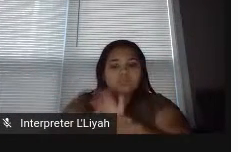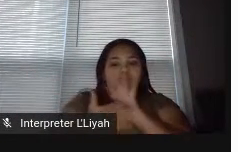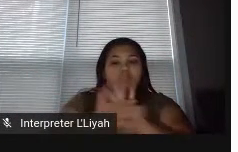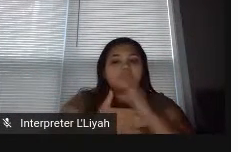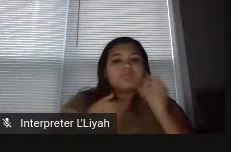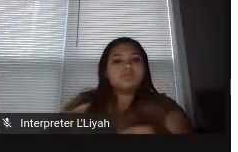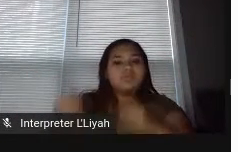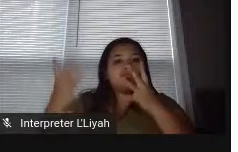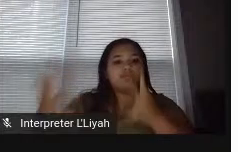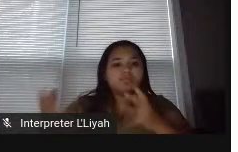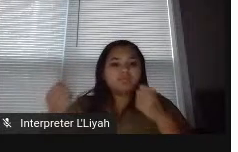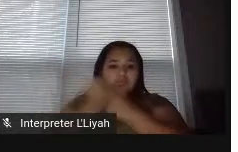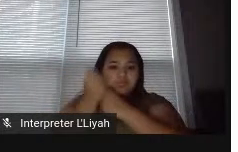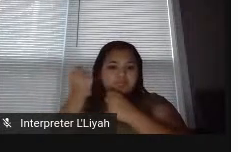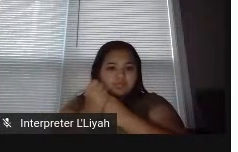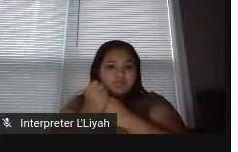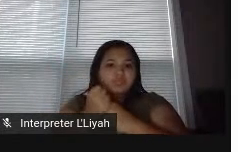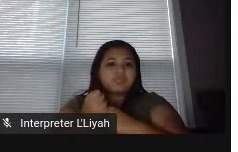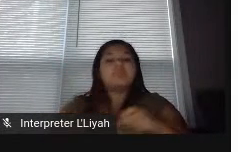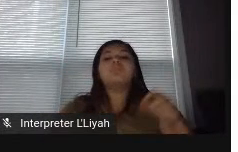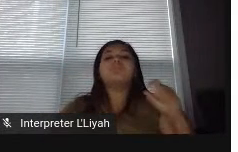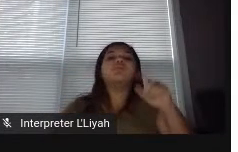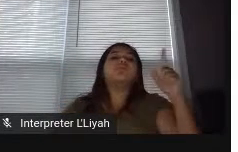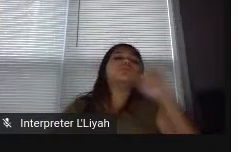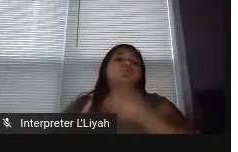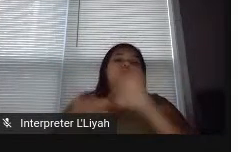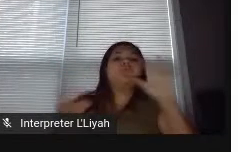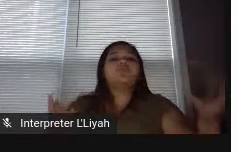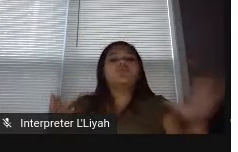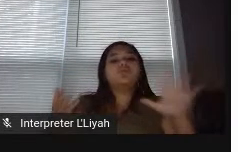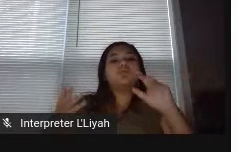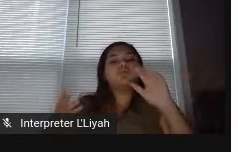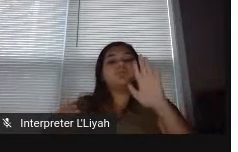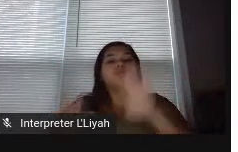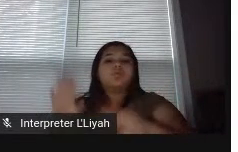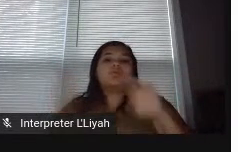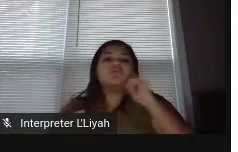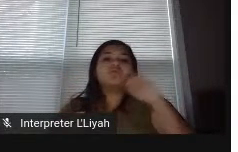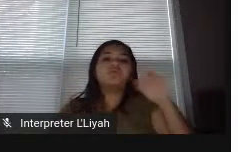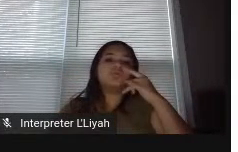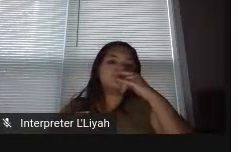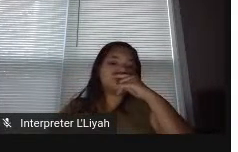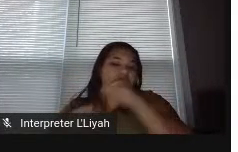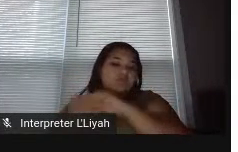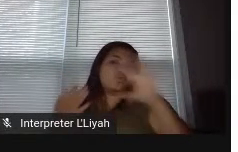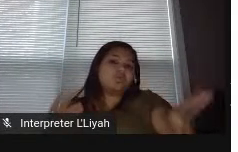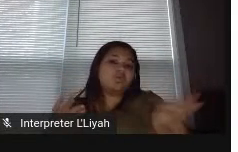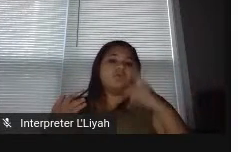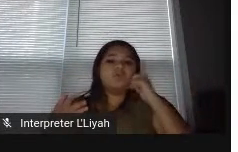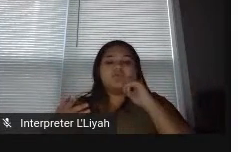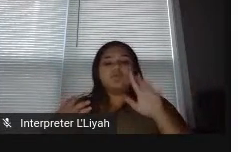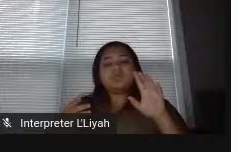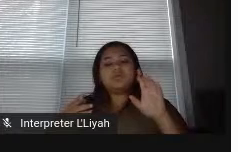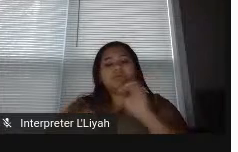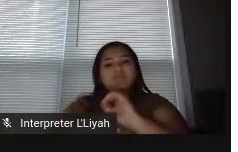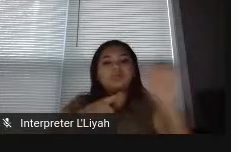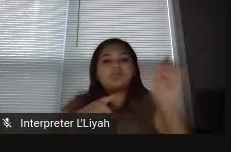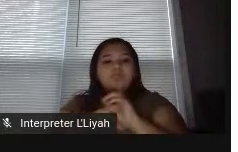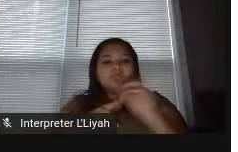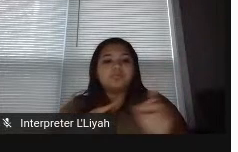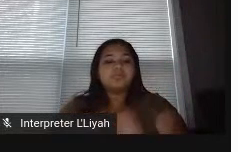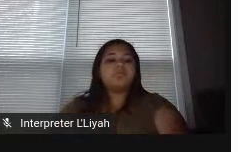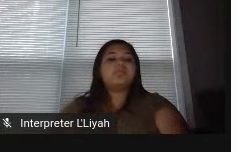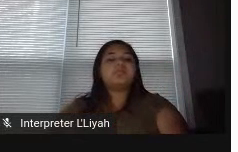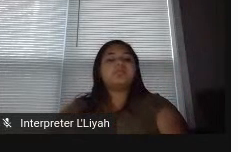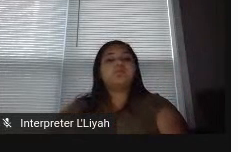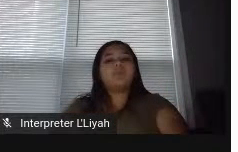will provide support and remove barriers for a student with a disability.